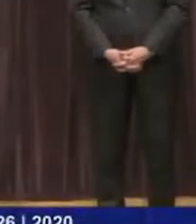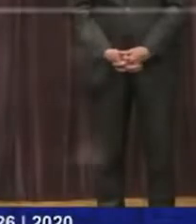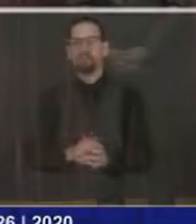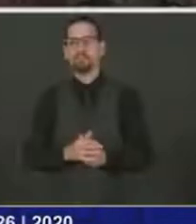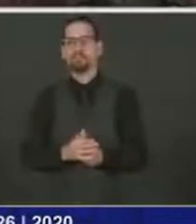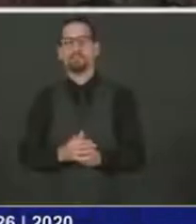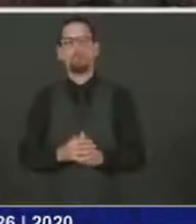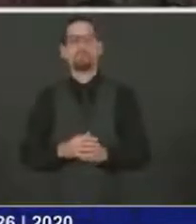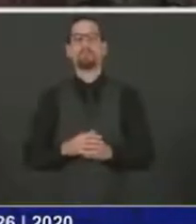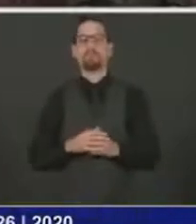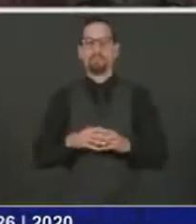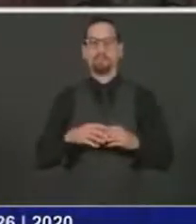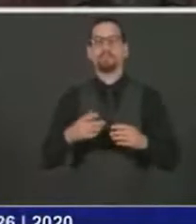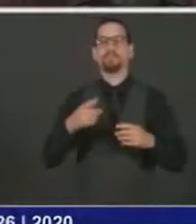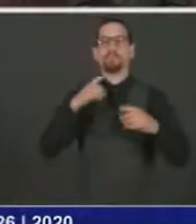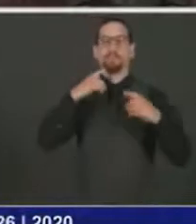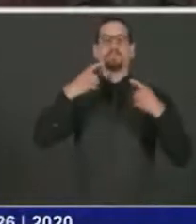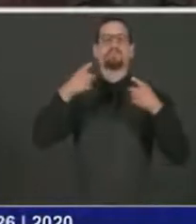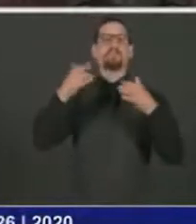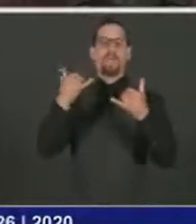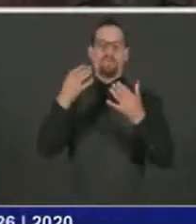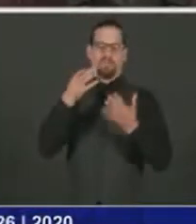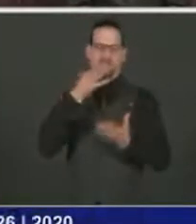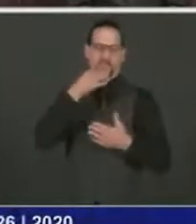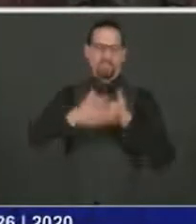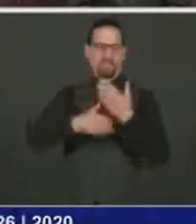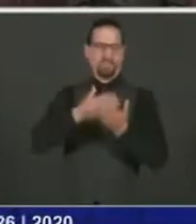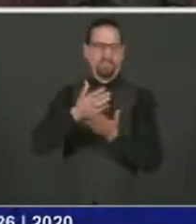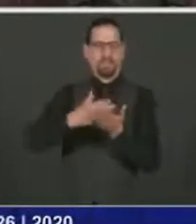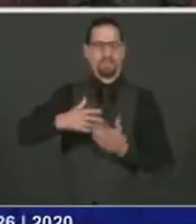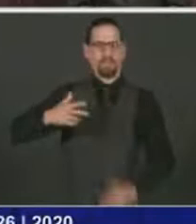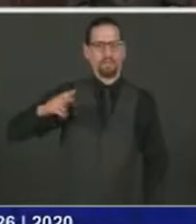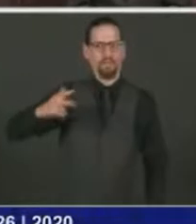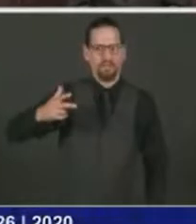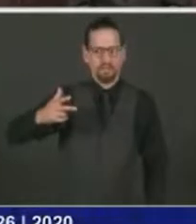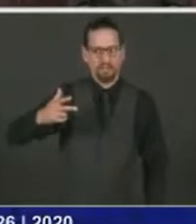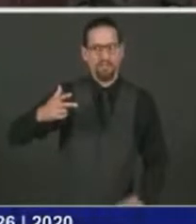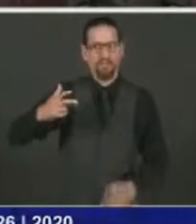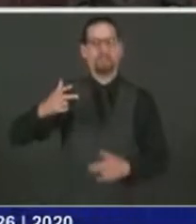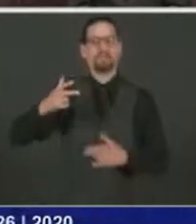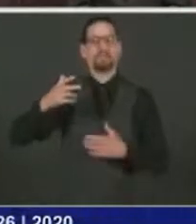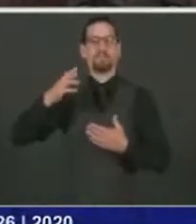for the daily emails. You can do that at my website,